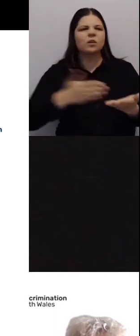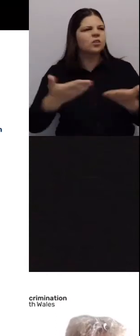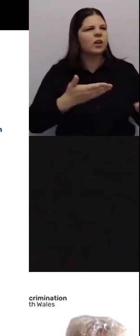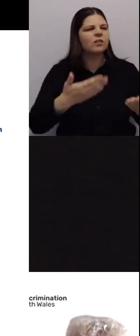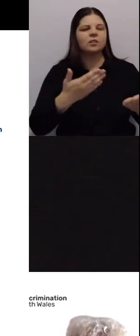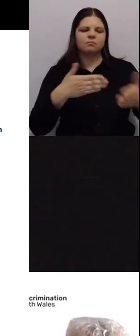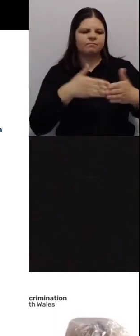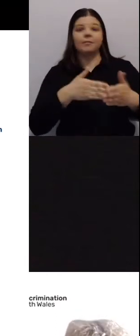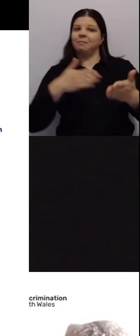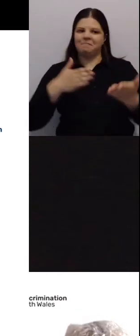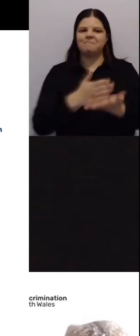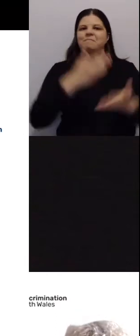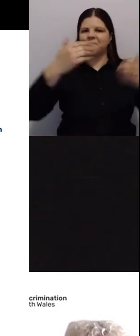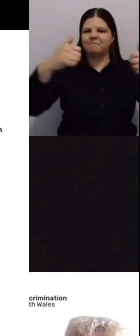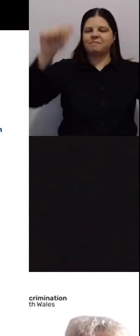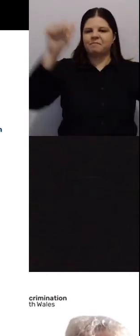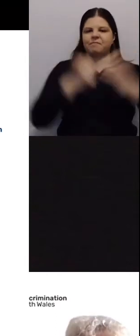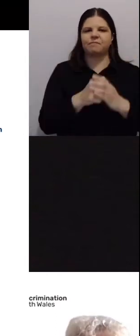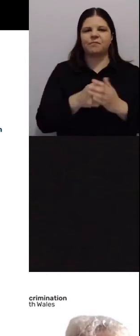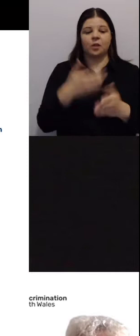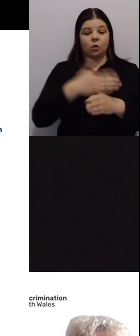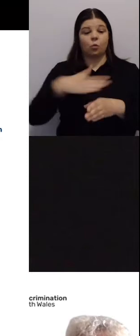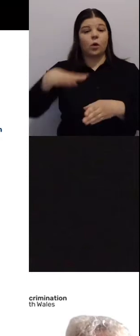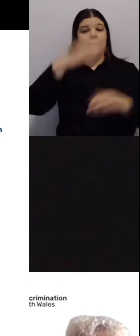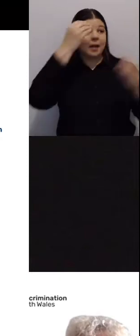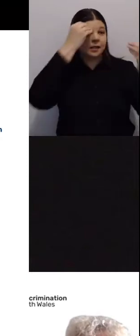workplace education and staff training,